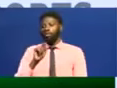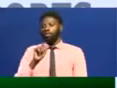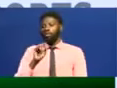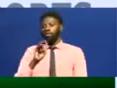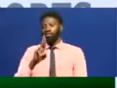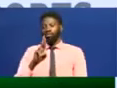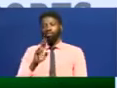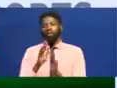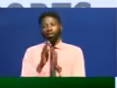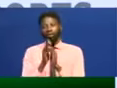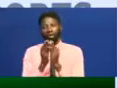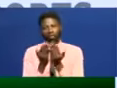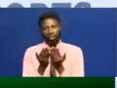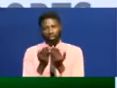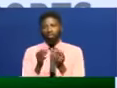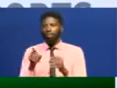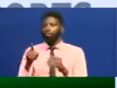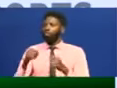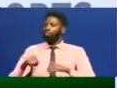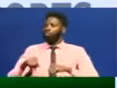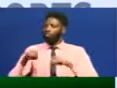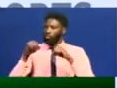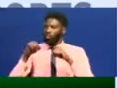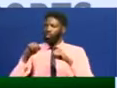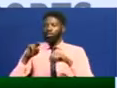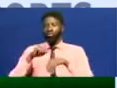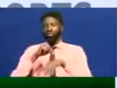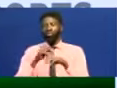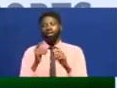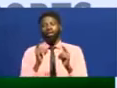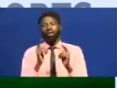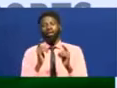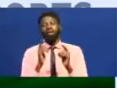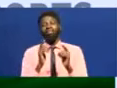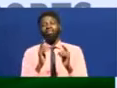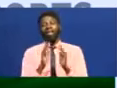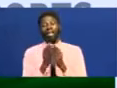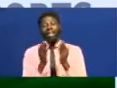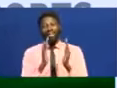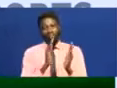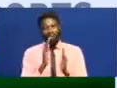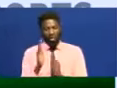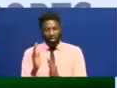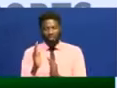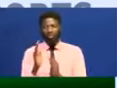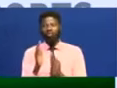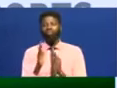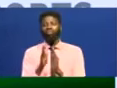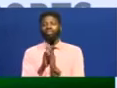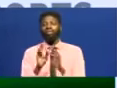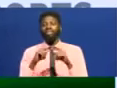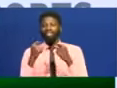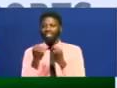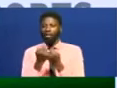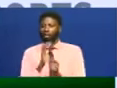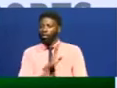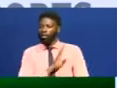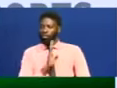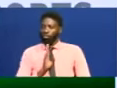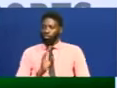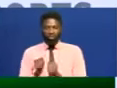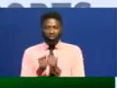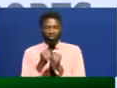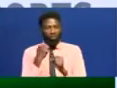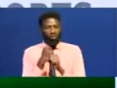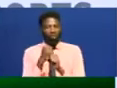with his team, the board that we have worked with to manage that